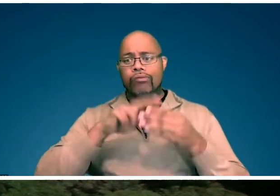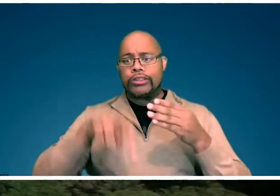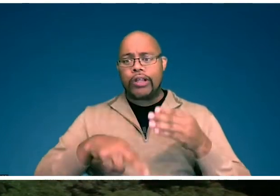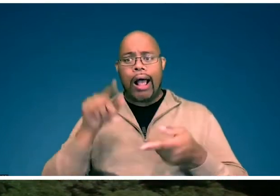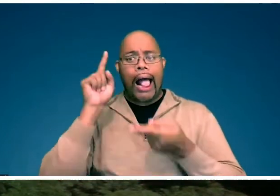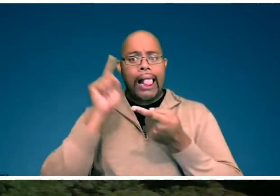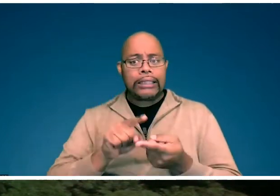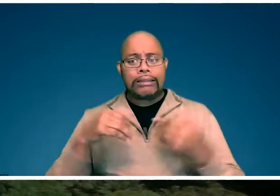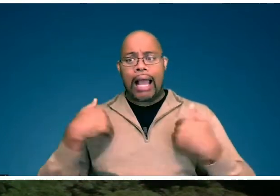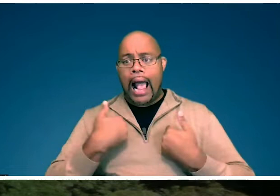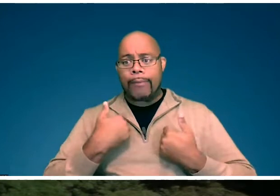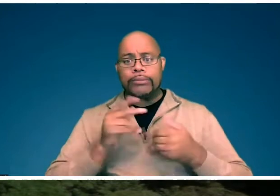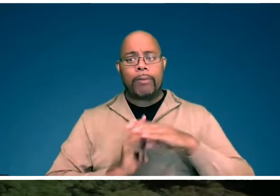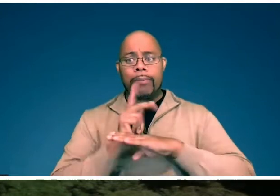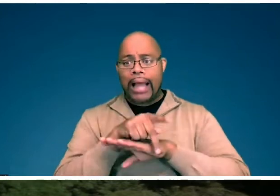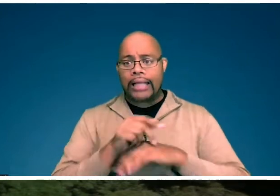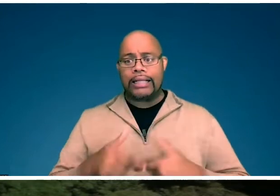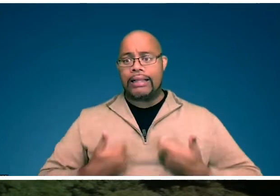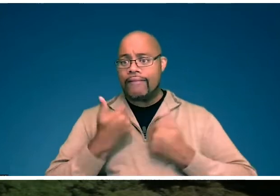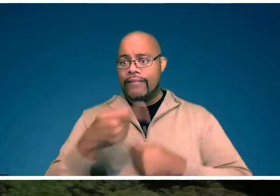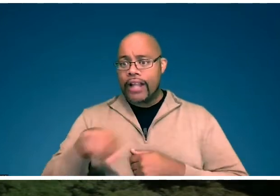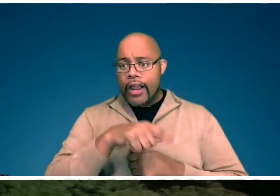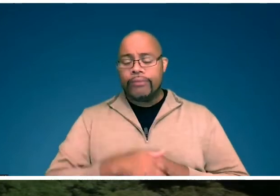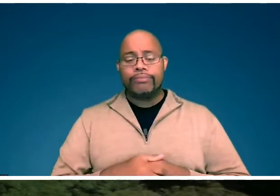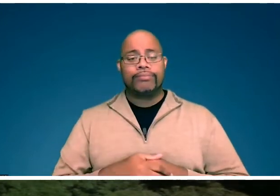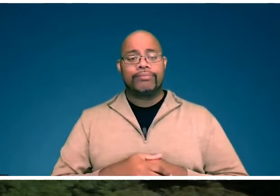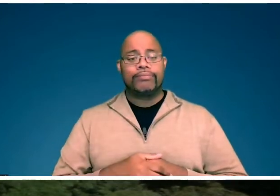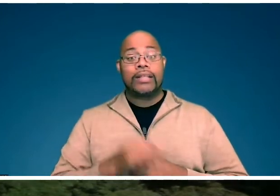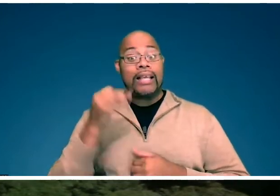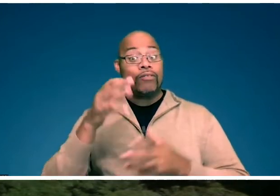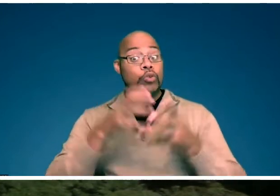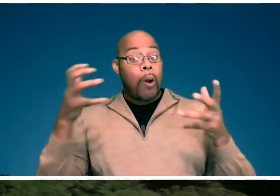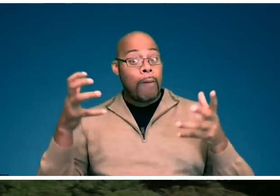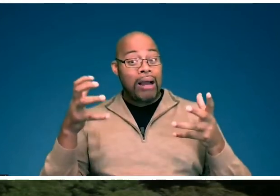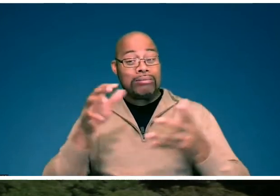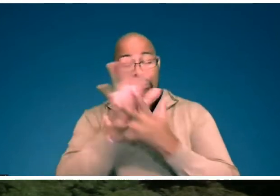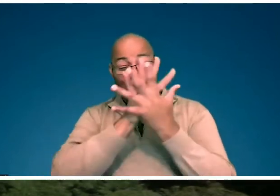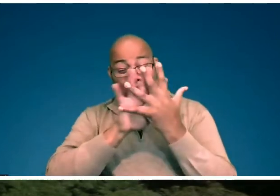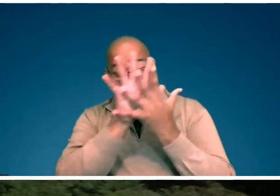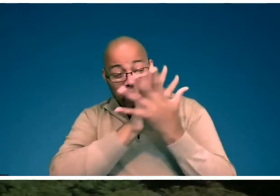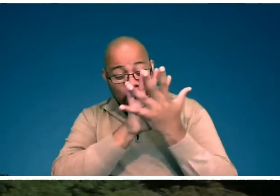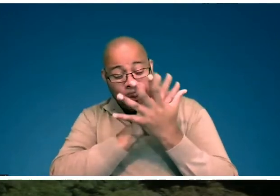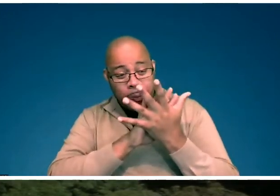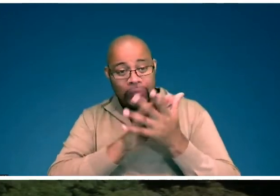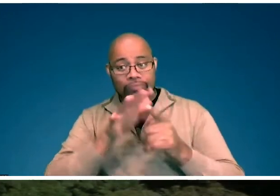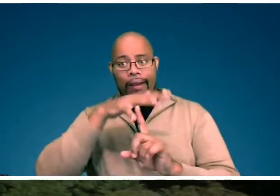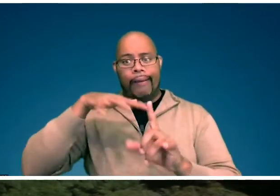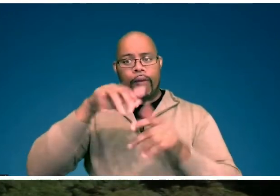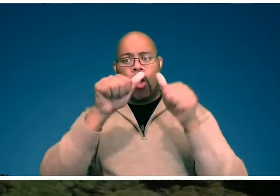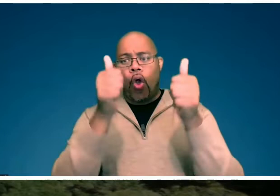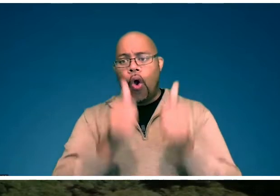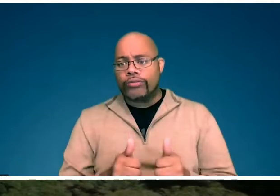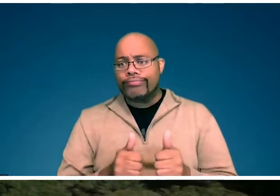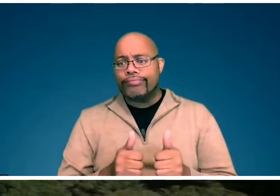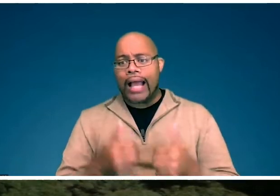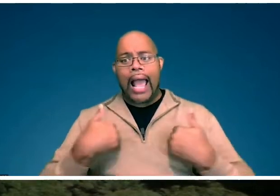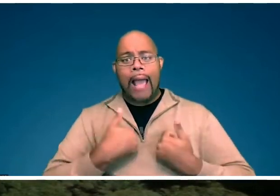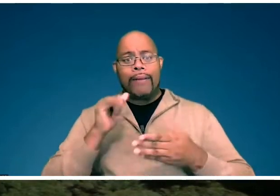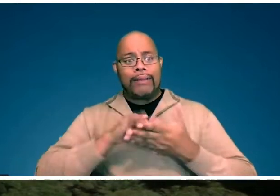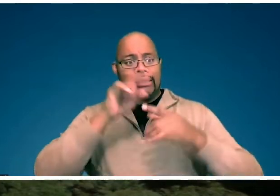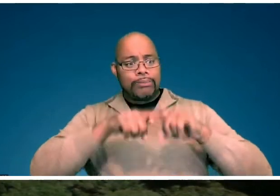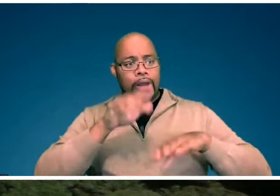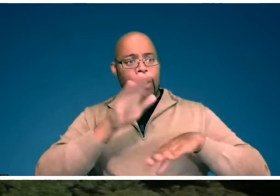result in fewer underwater plants and animals. Similarly, too much sediment can result in habitat loss for invertebrates